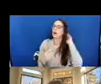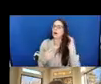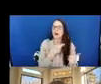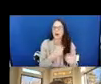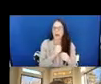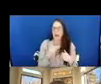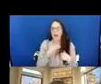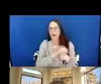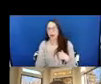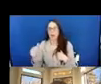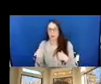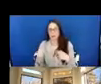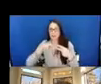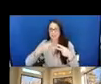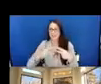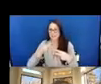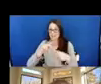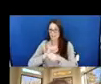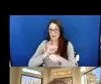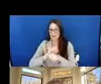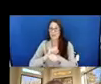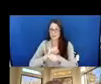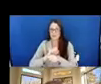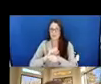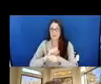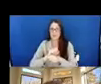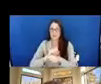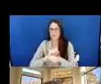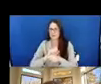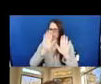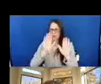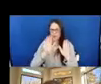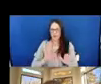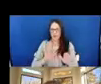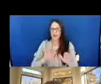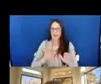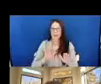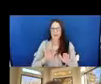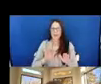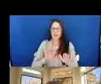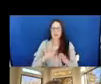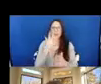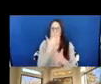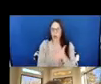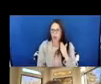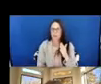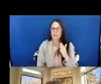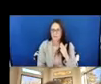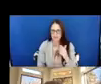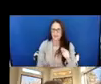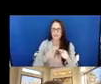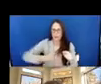and it was a great cost to us, the parents or long-term caregivers.